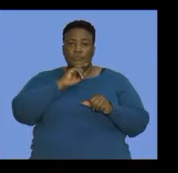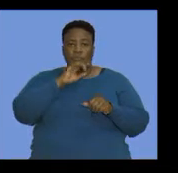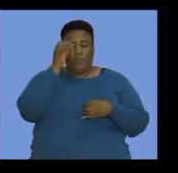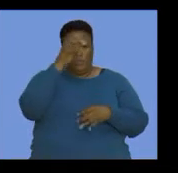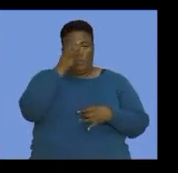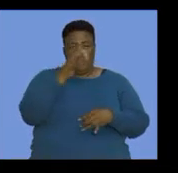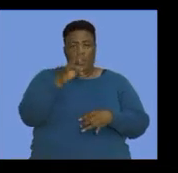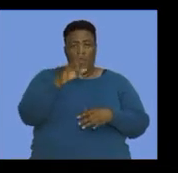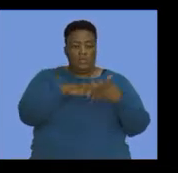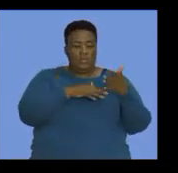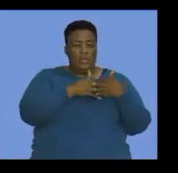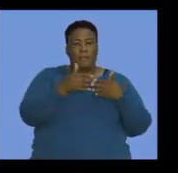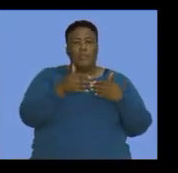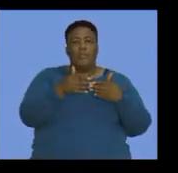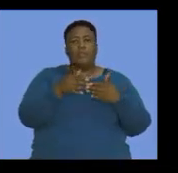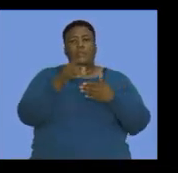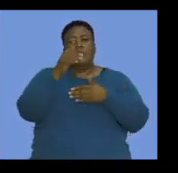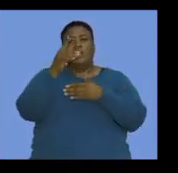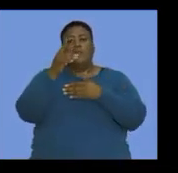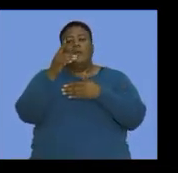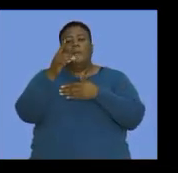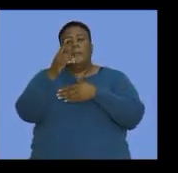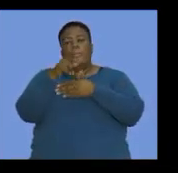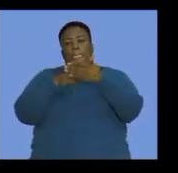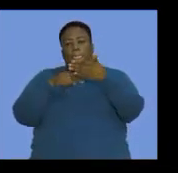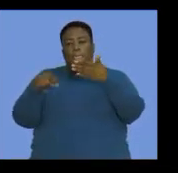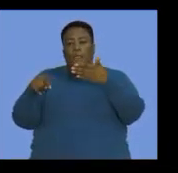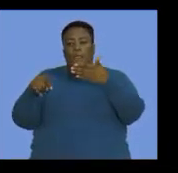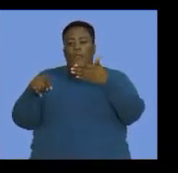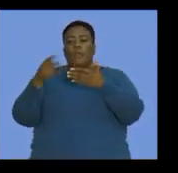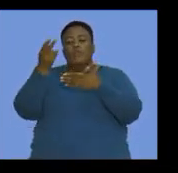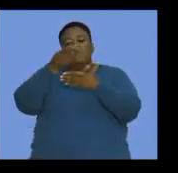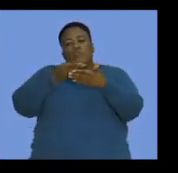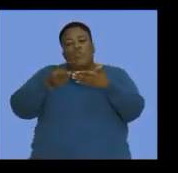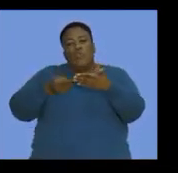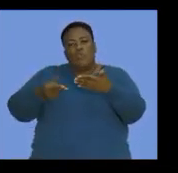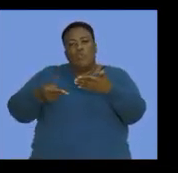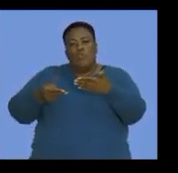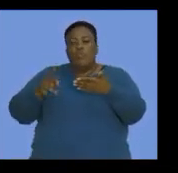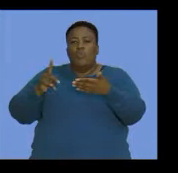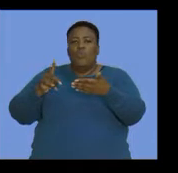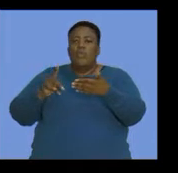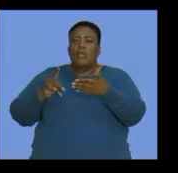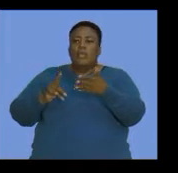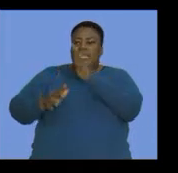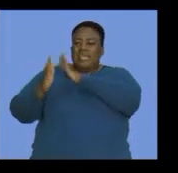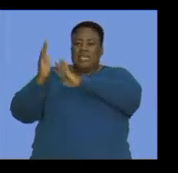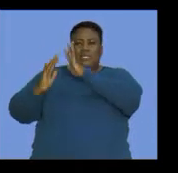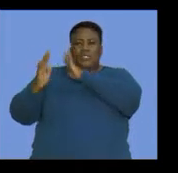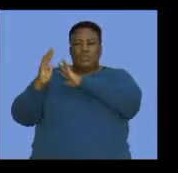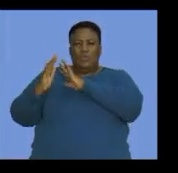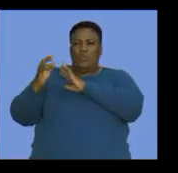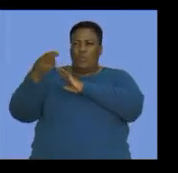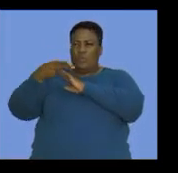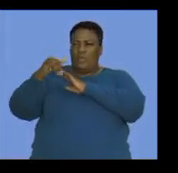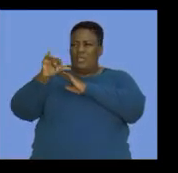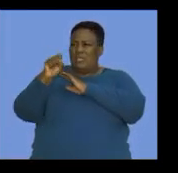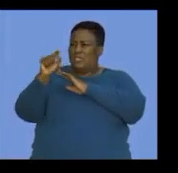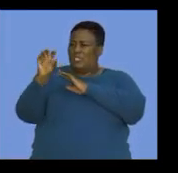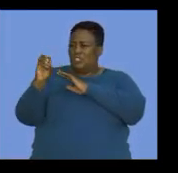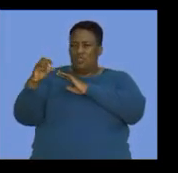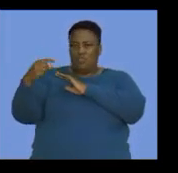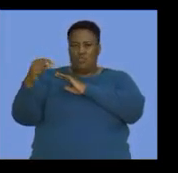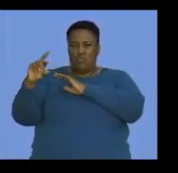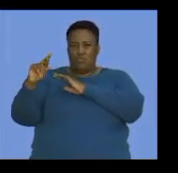use the data in the table and draw a histogram to show the number of rhinos poached